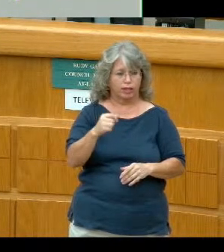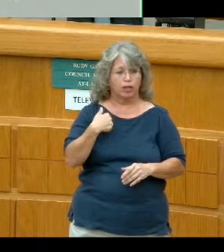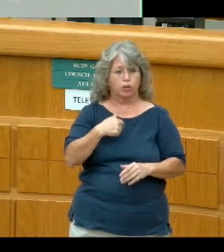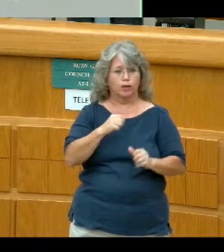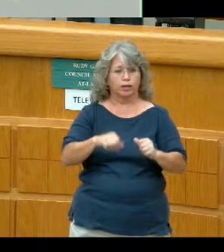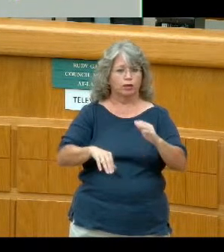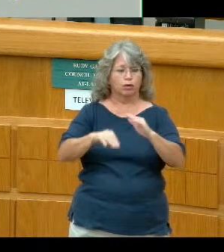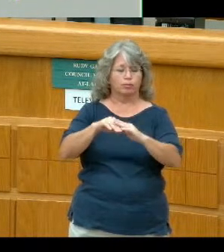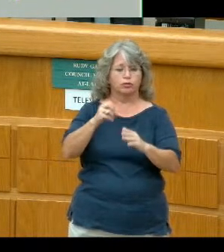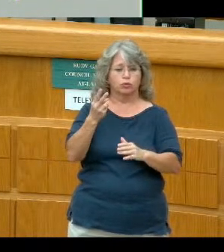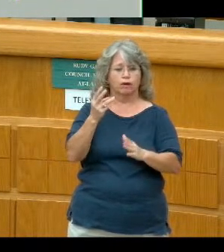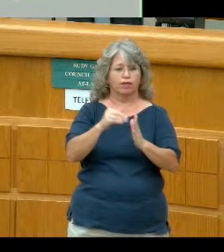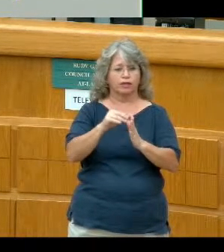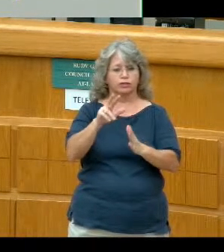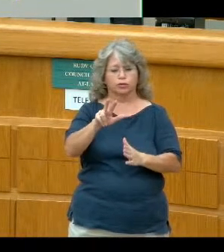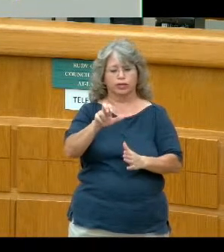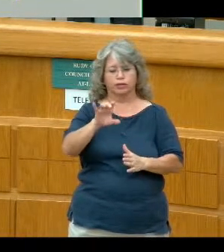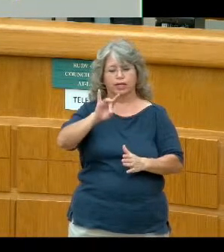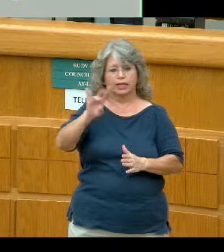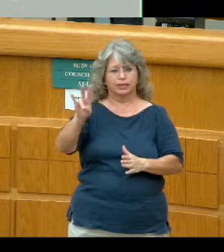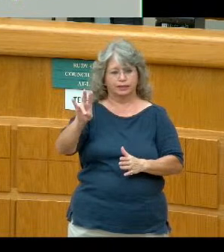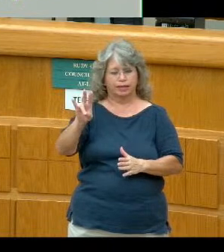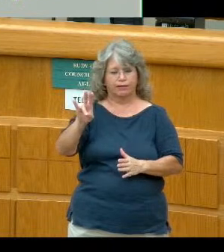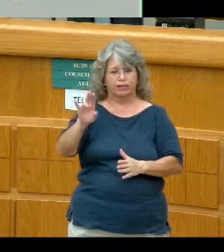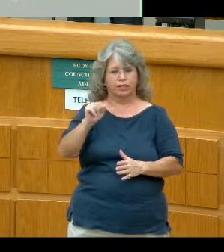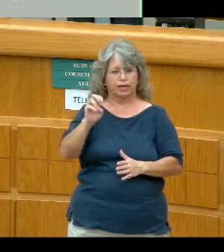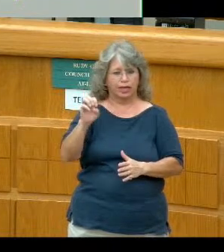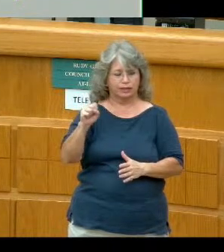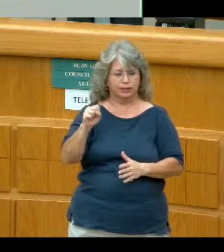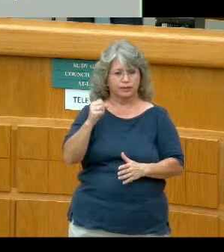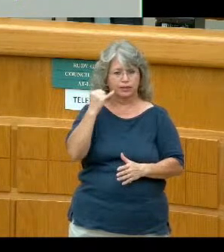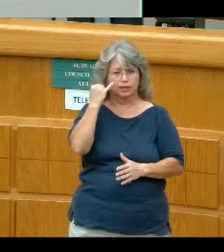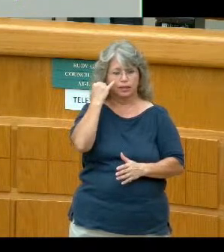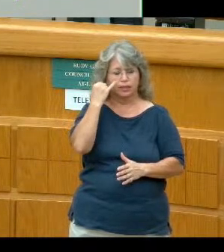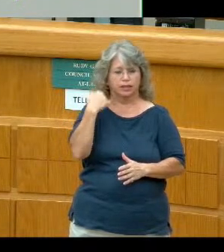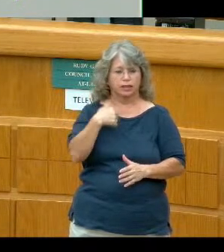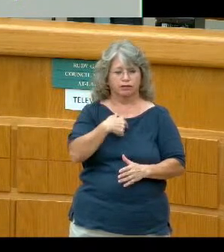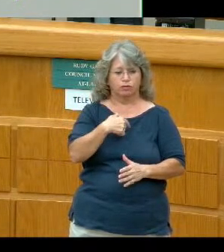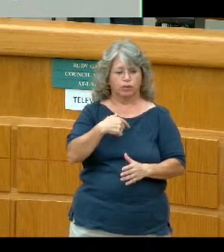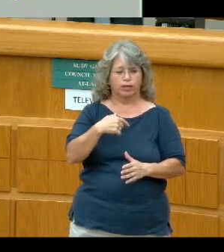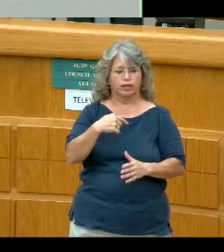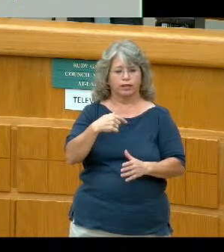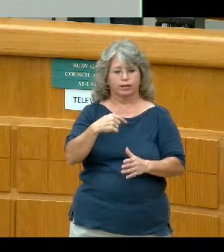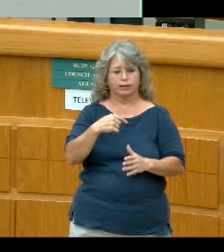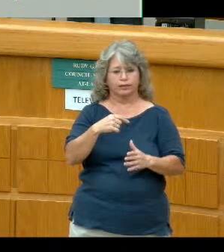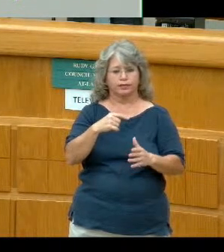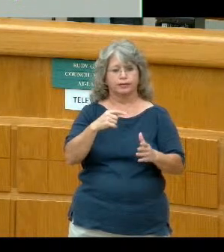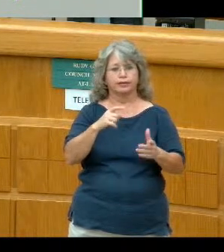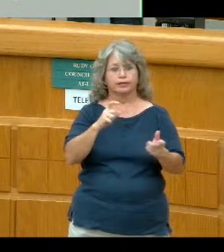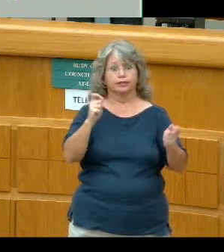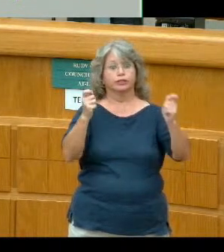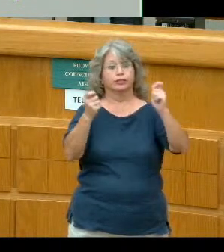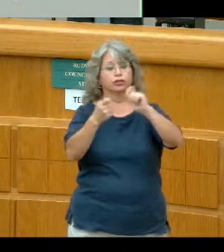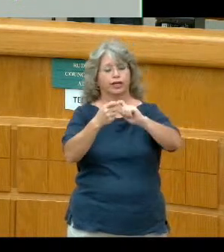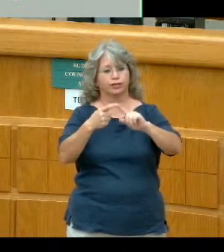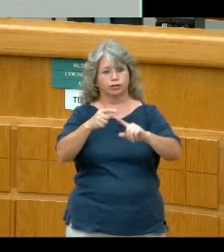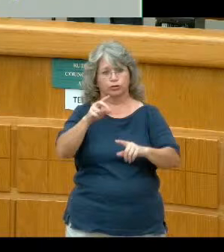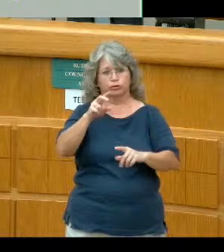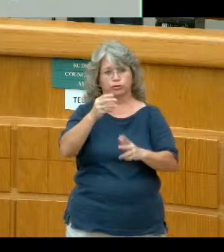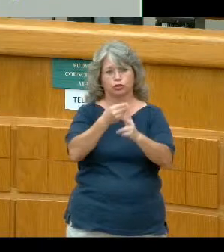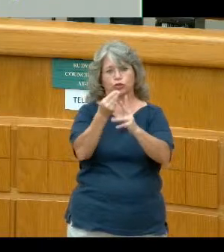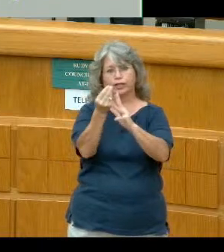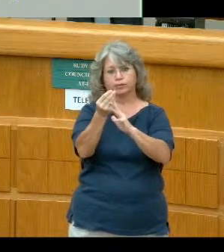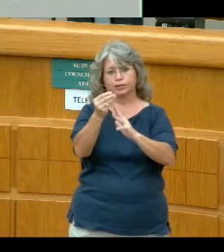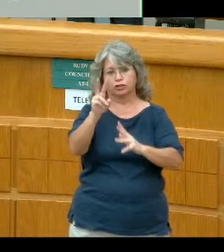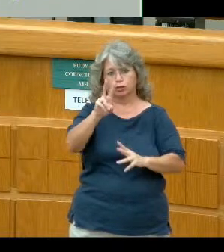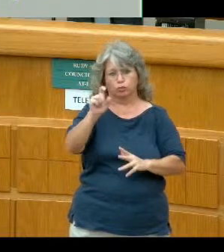to 12,387 cases if we end up in this scenario 2 with a transmission rate of